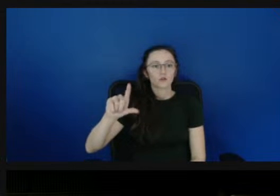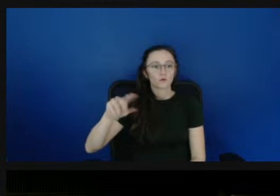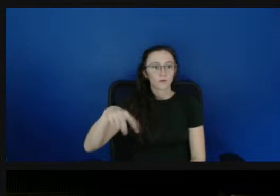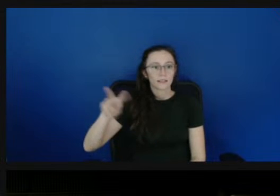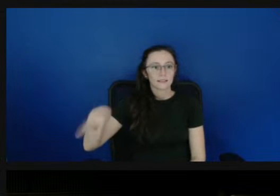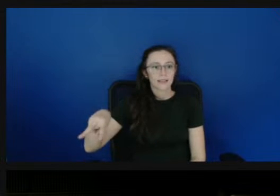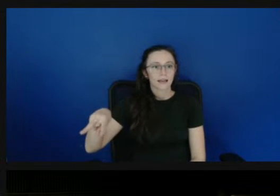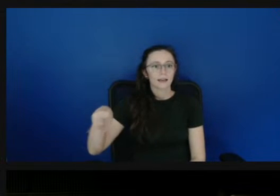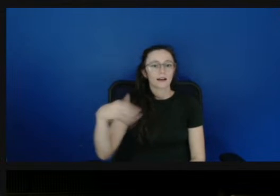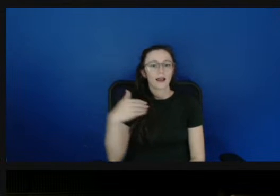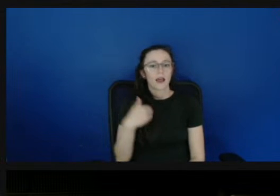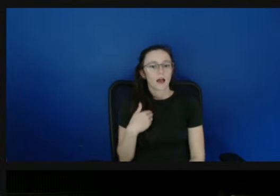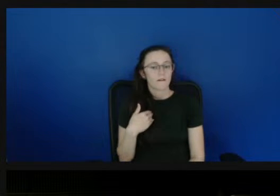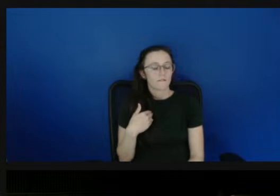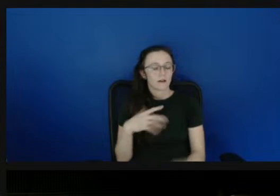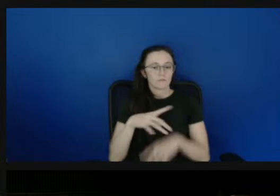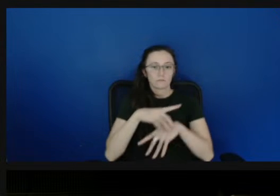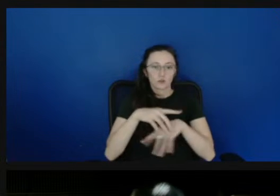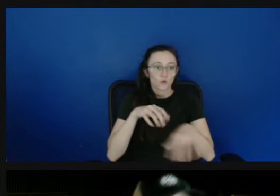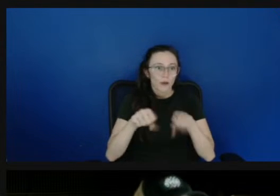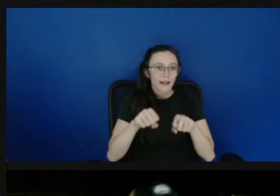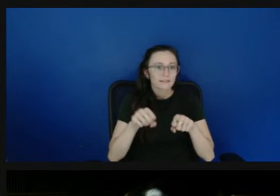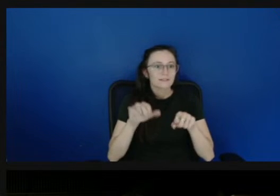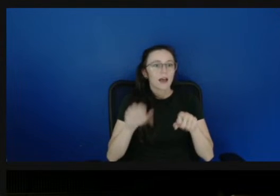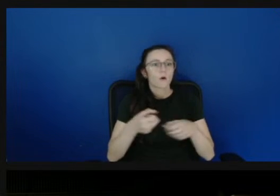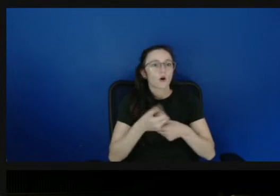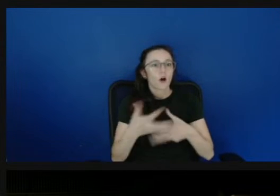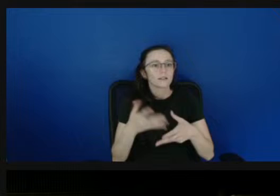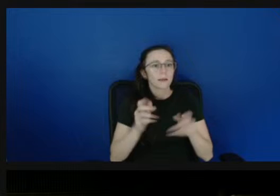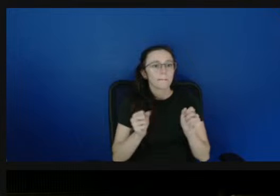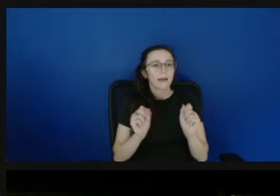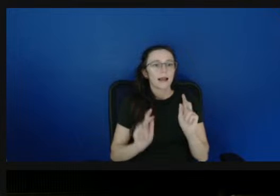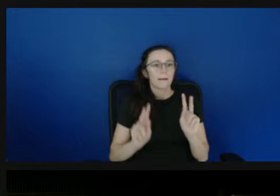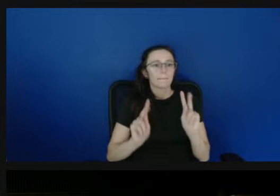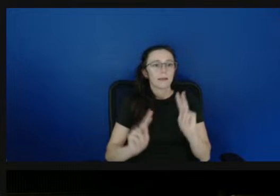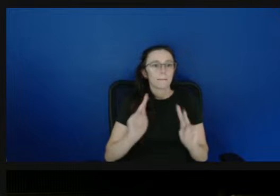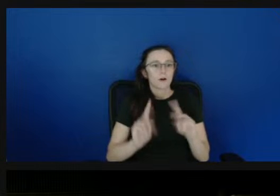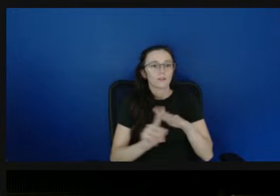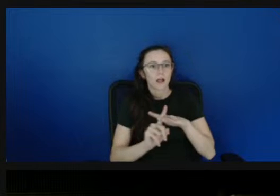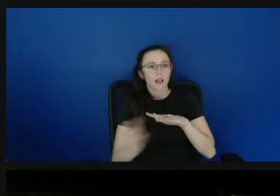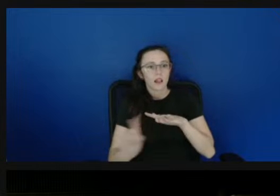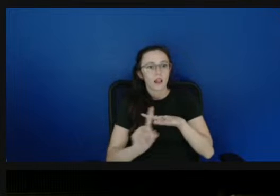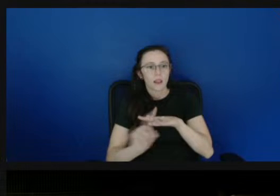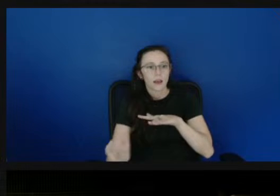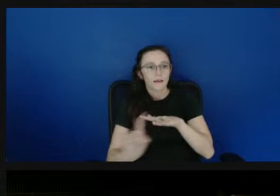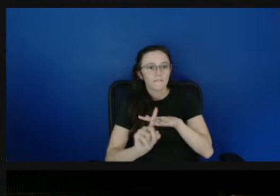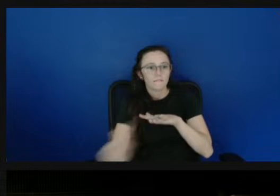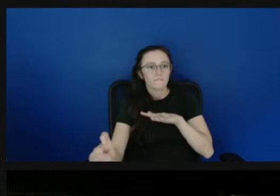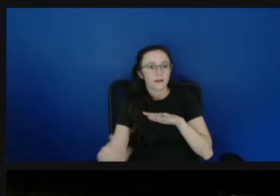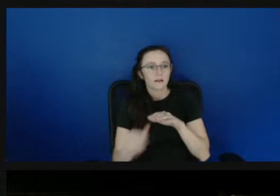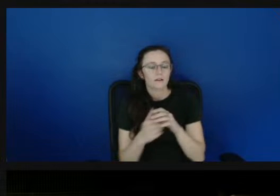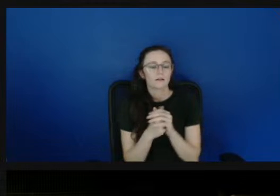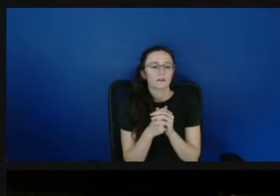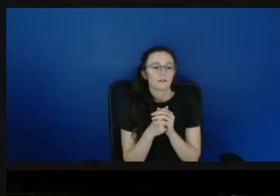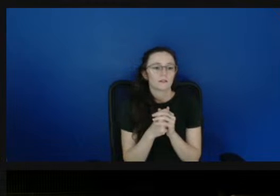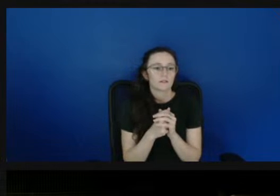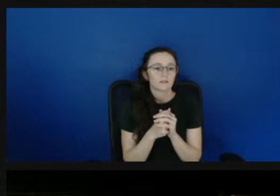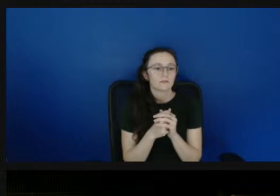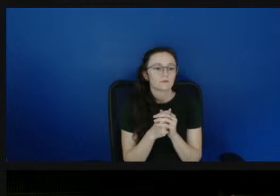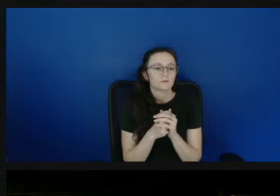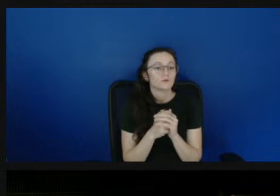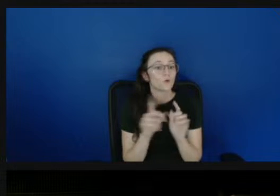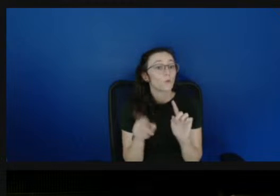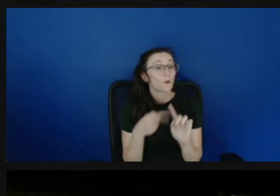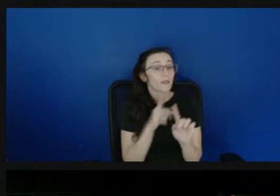many people to leave the district. When Hilo reporter Belknap reached